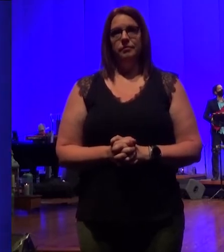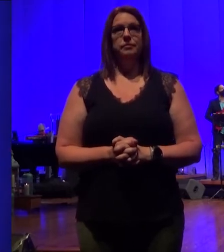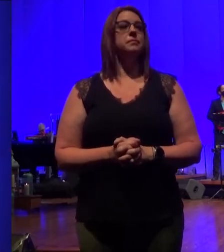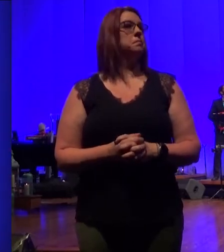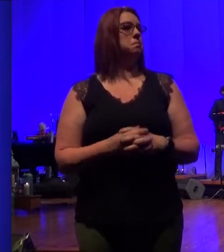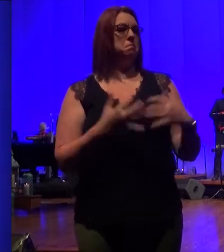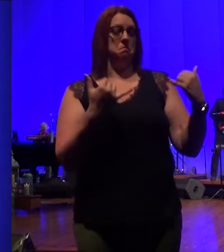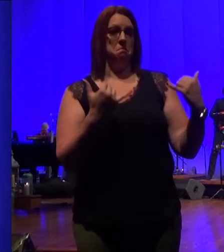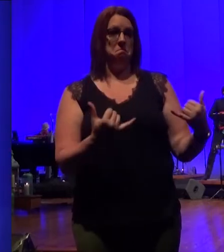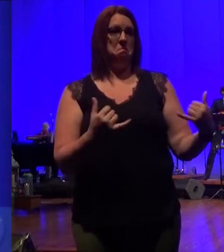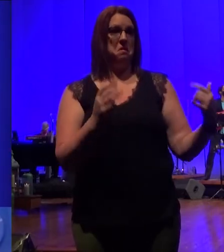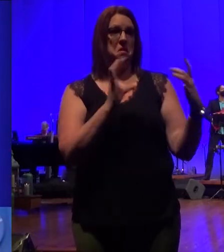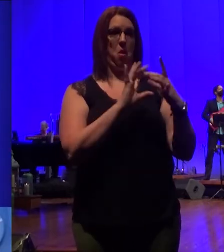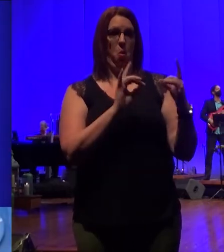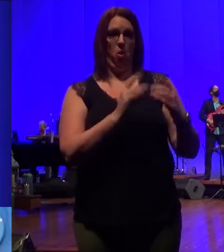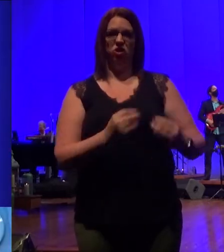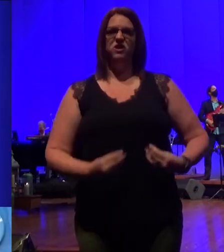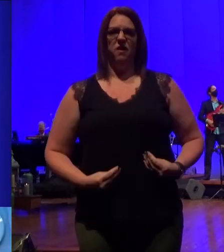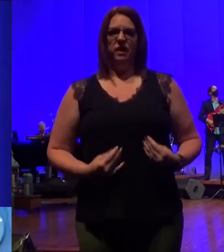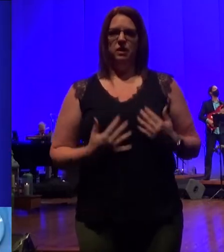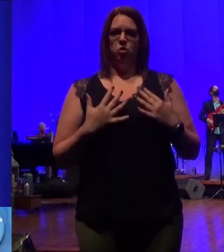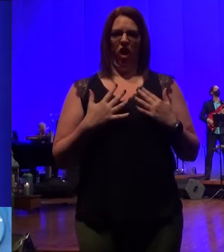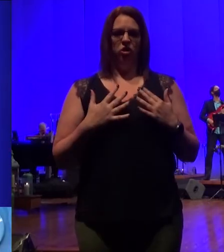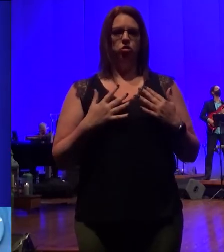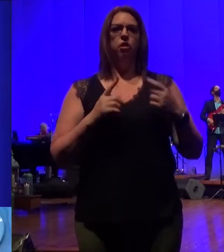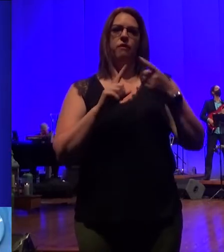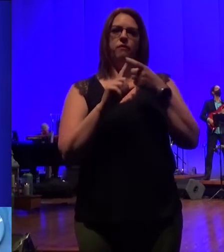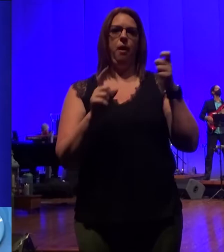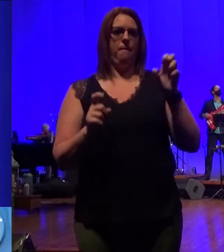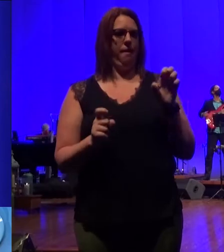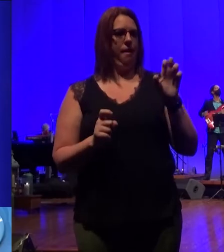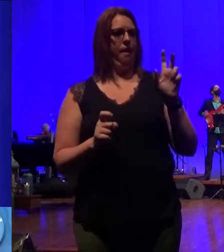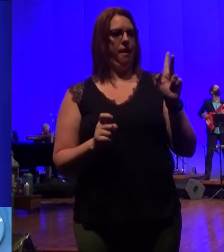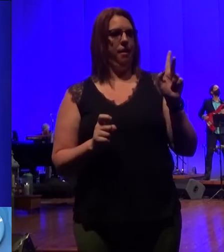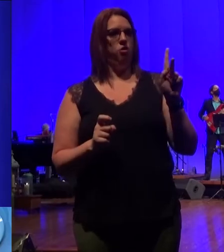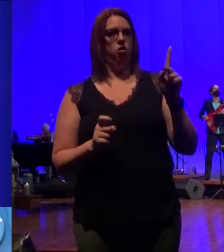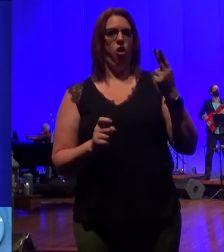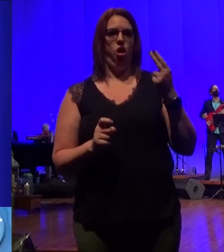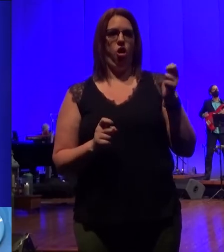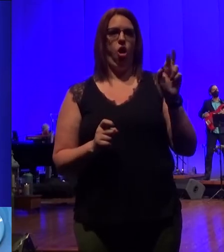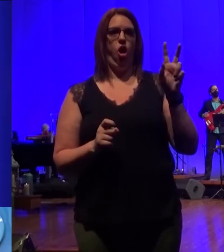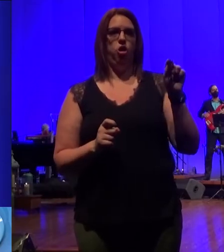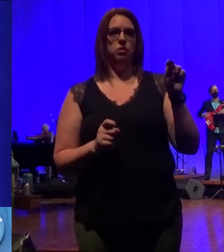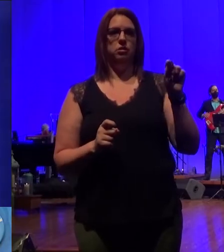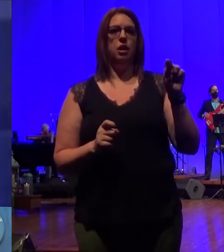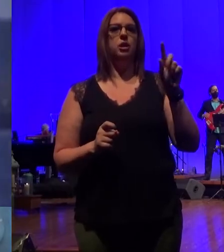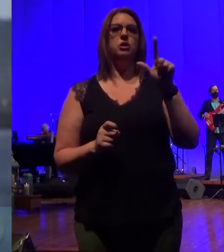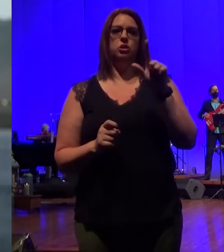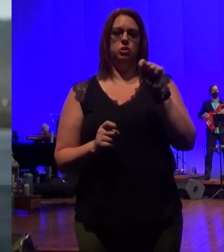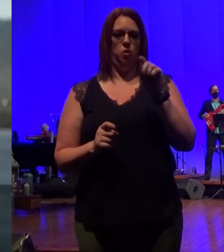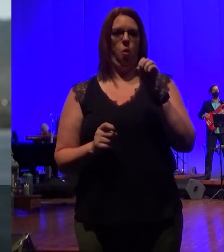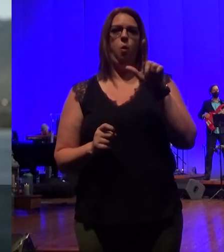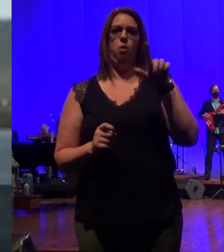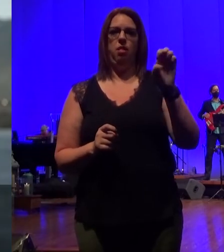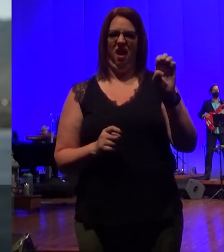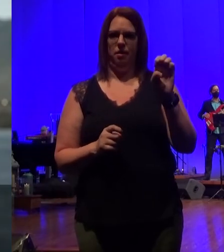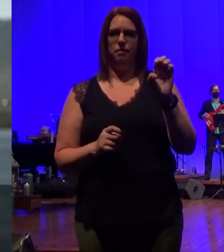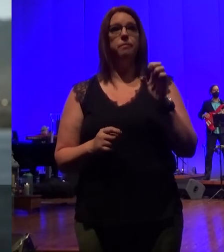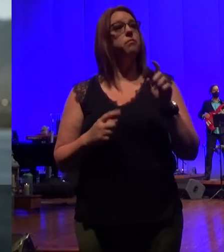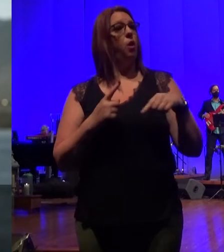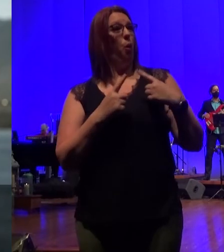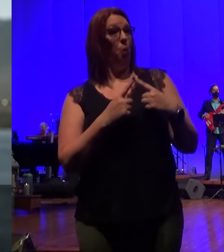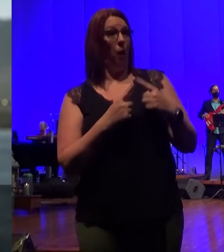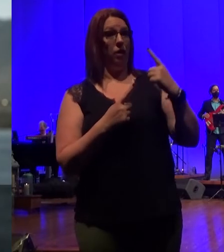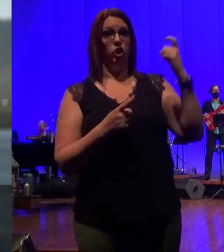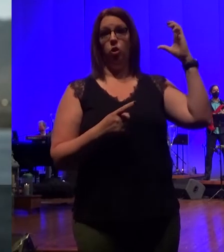Our words of inspiration today come from Eckhart Tolle. When listening to another person,